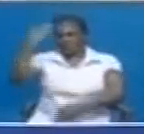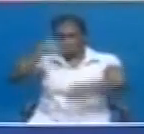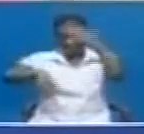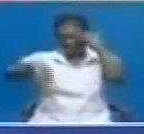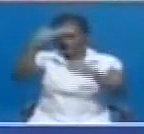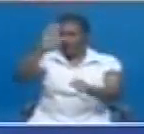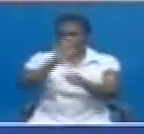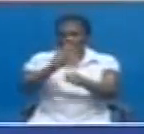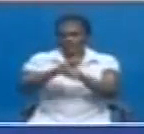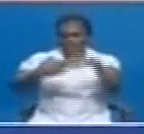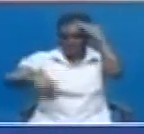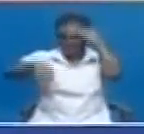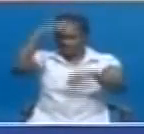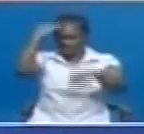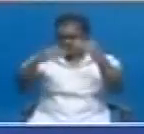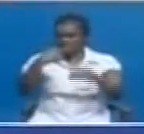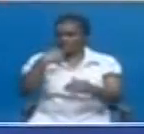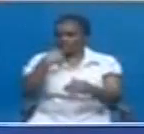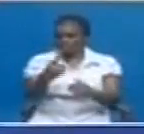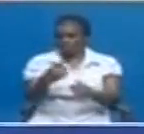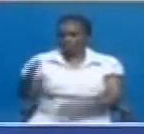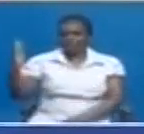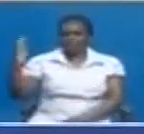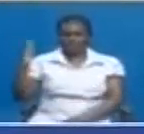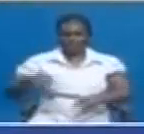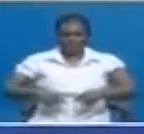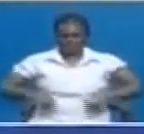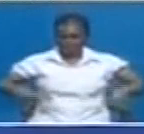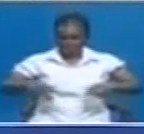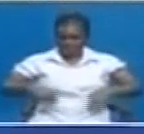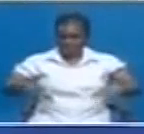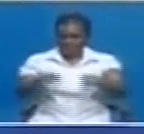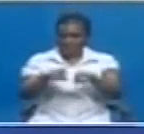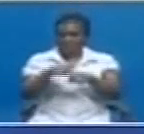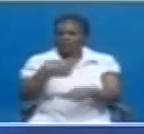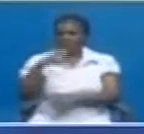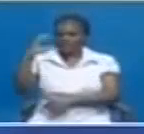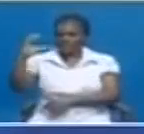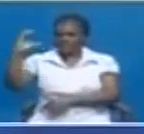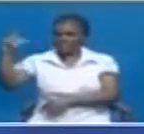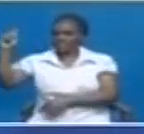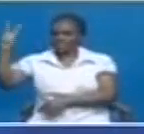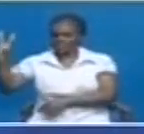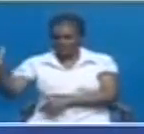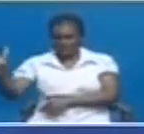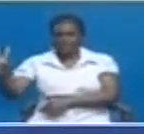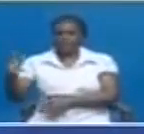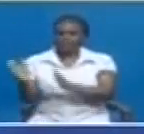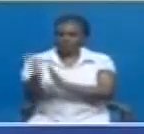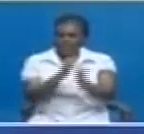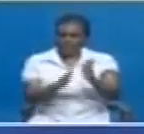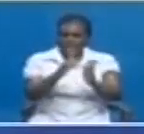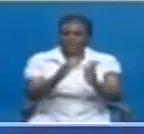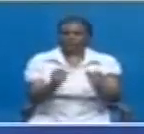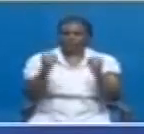Many universities have reviewed their security since the Garissa attack, with the installation of CCTV cameras among measures embraced